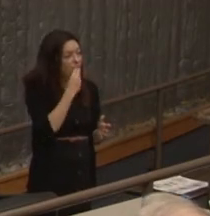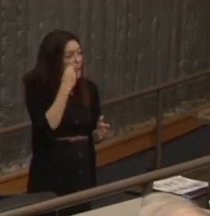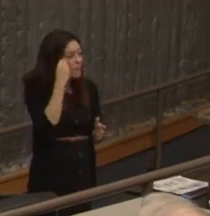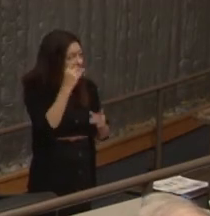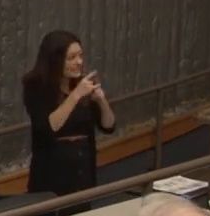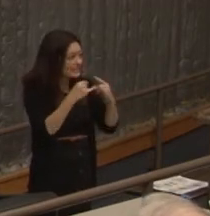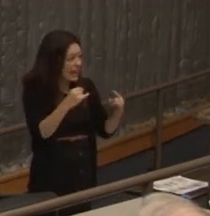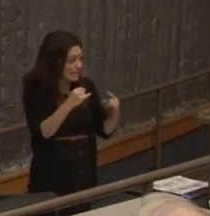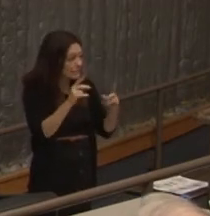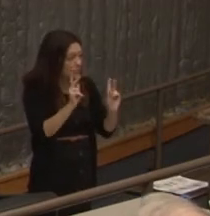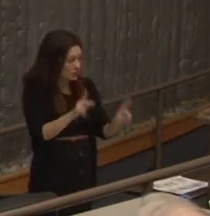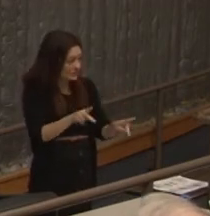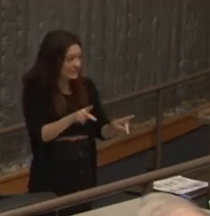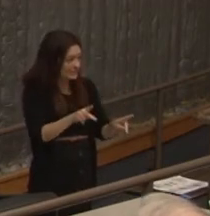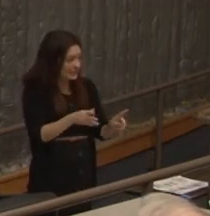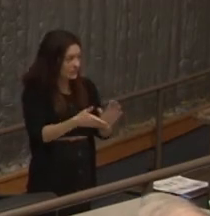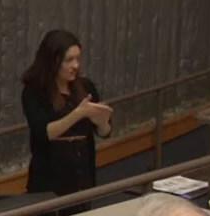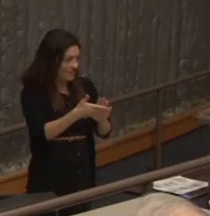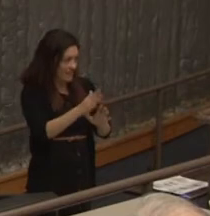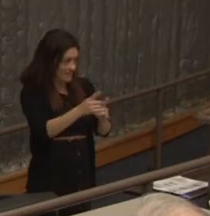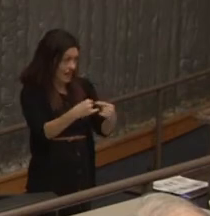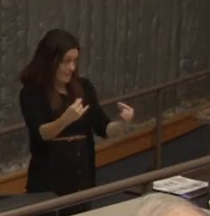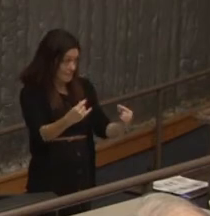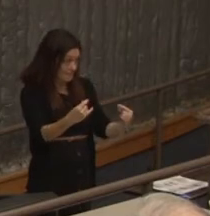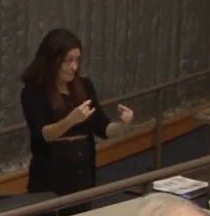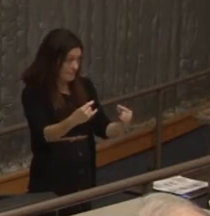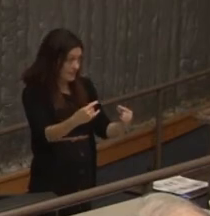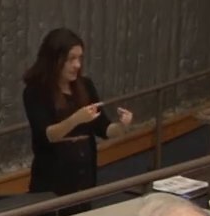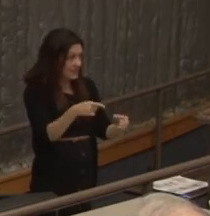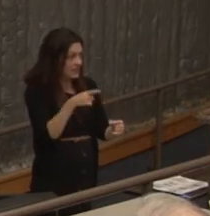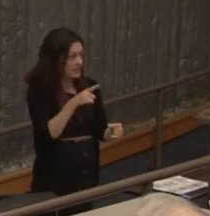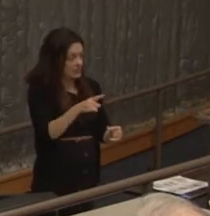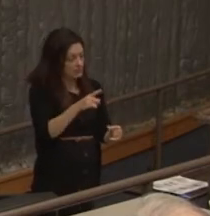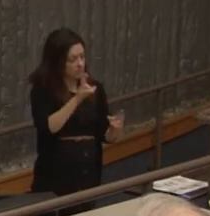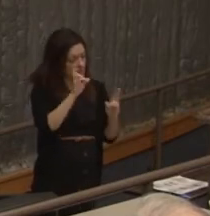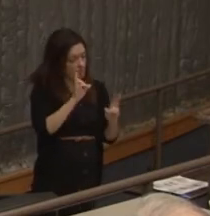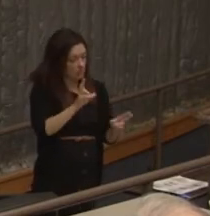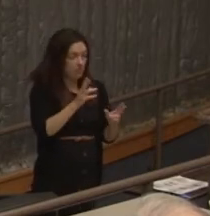of his stepfather. He died early also.